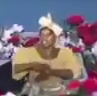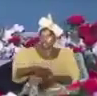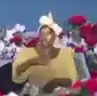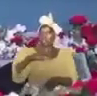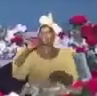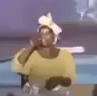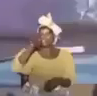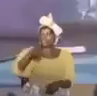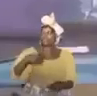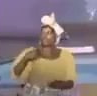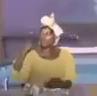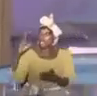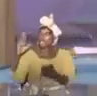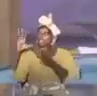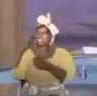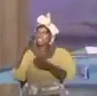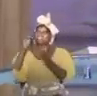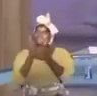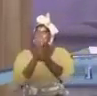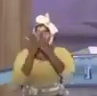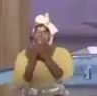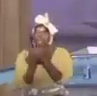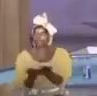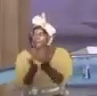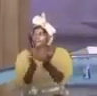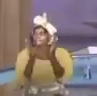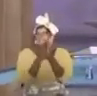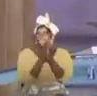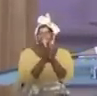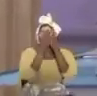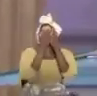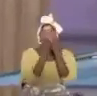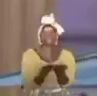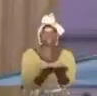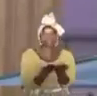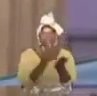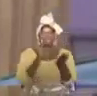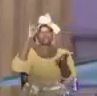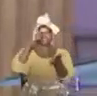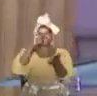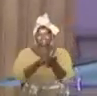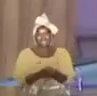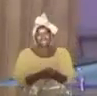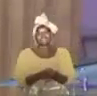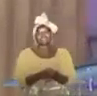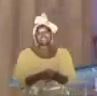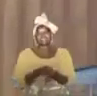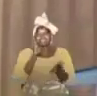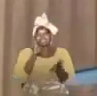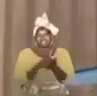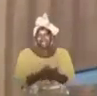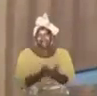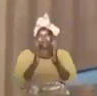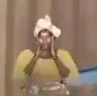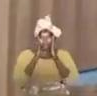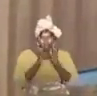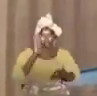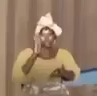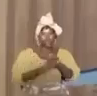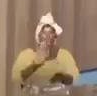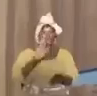find relevant materials. Materials that speak to the various issues of concern,